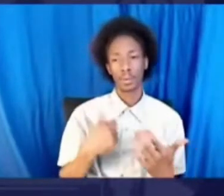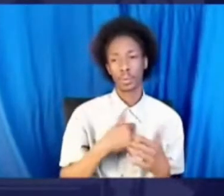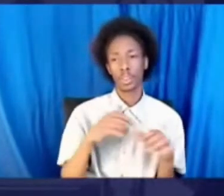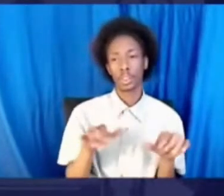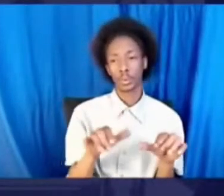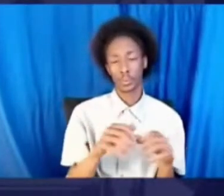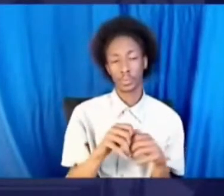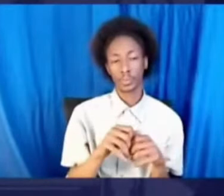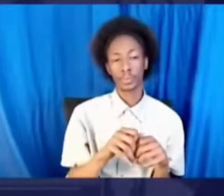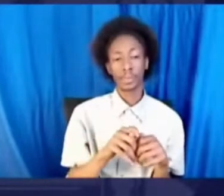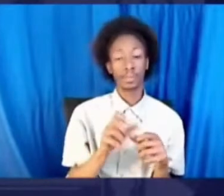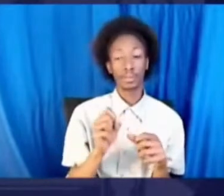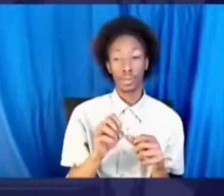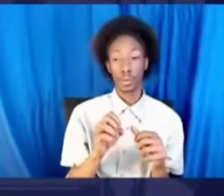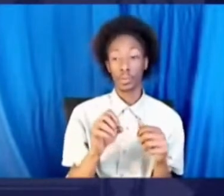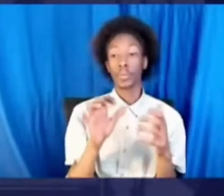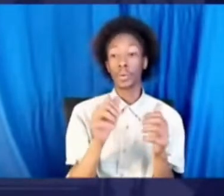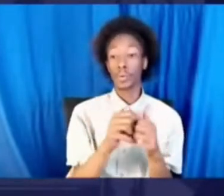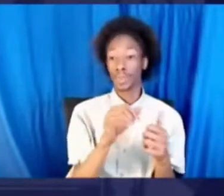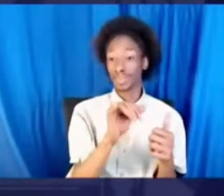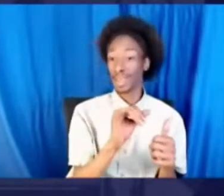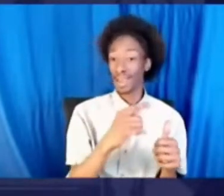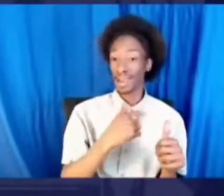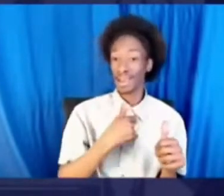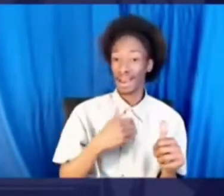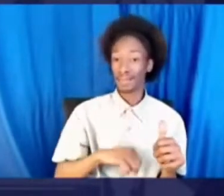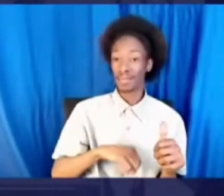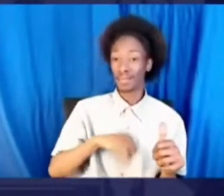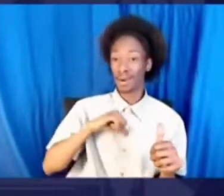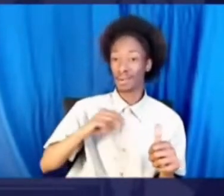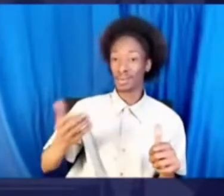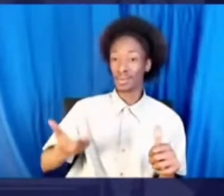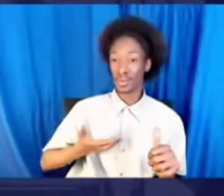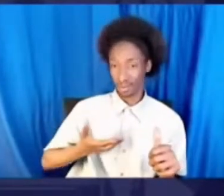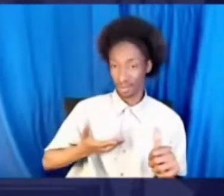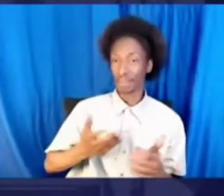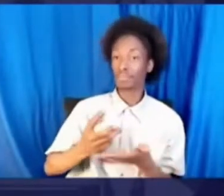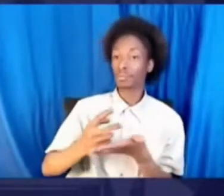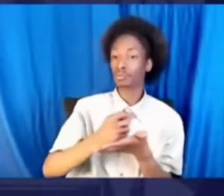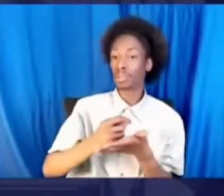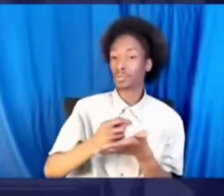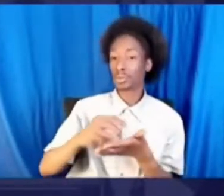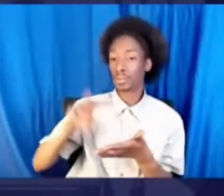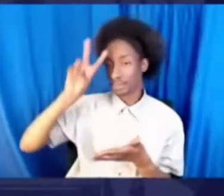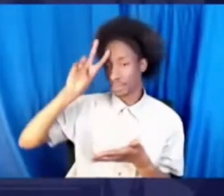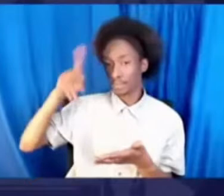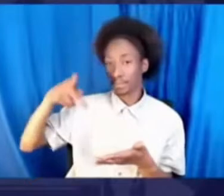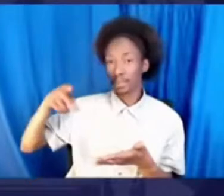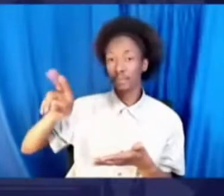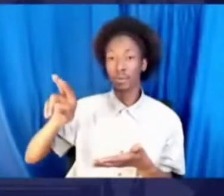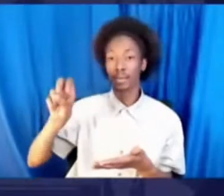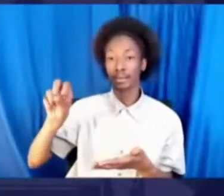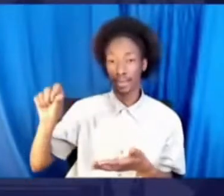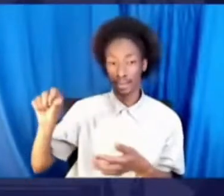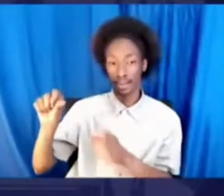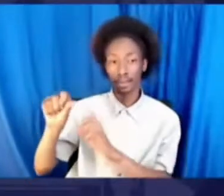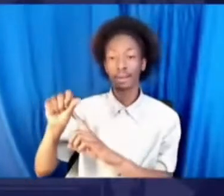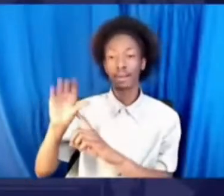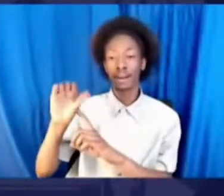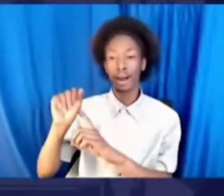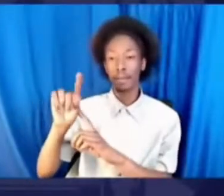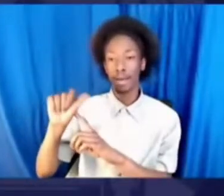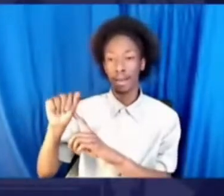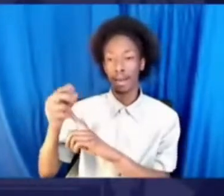So with that, I'm proud to welcome to Treasury the Vice President of the United States, Kamala